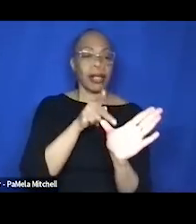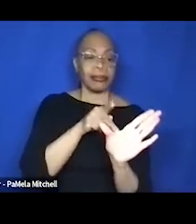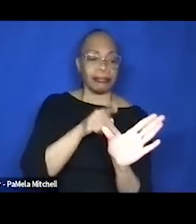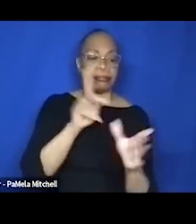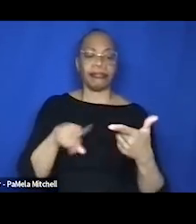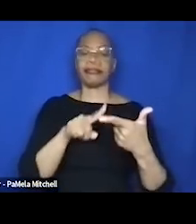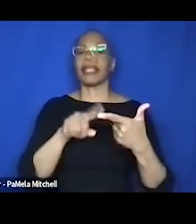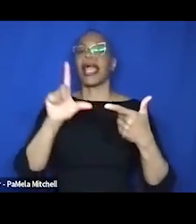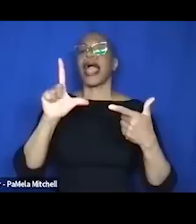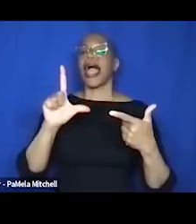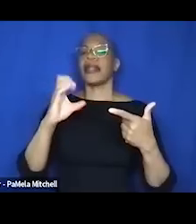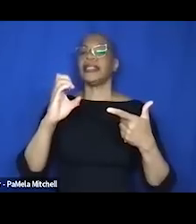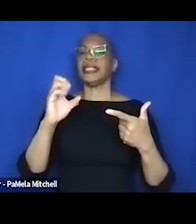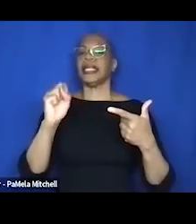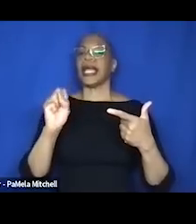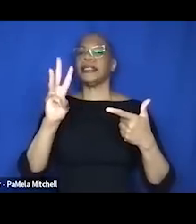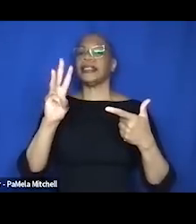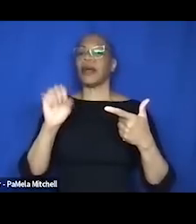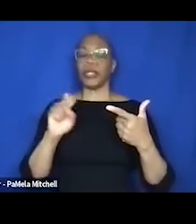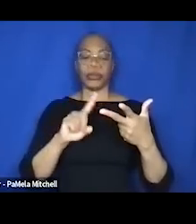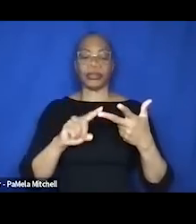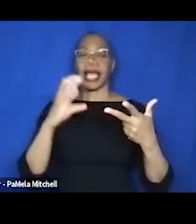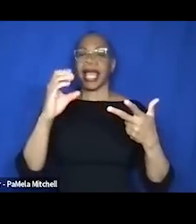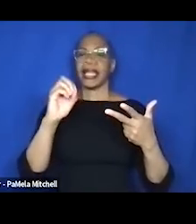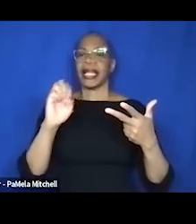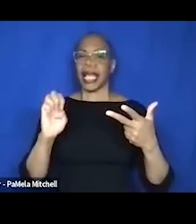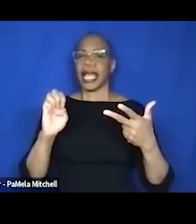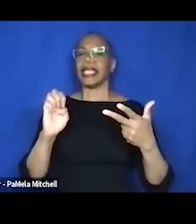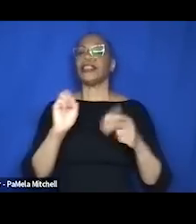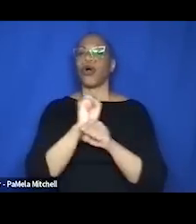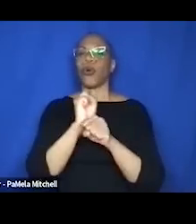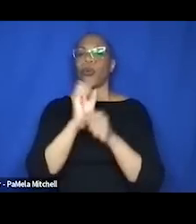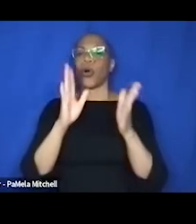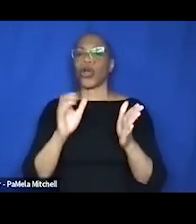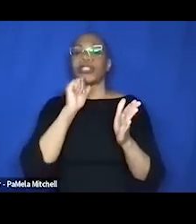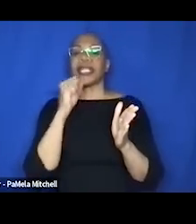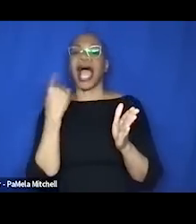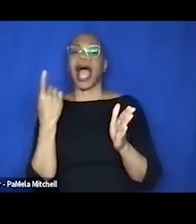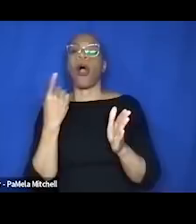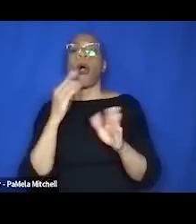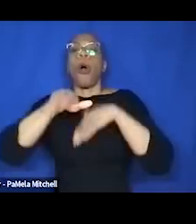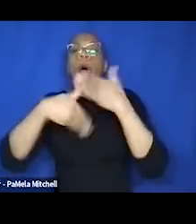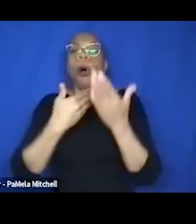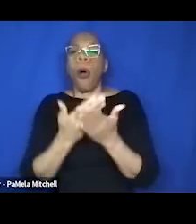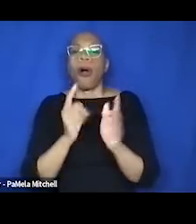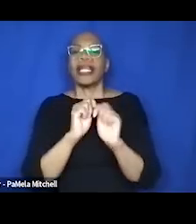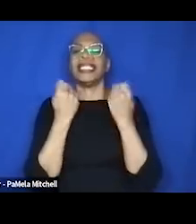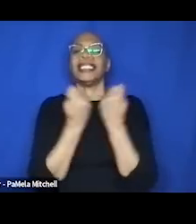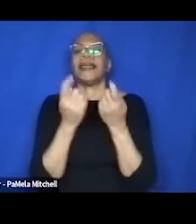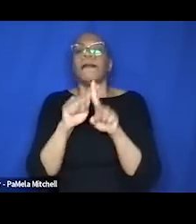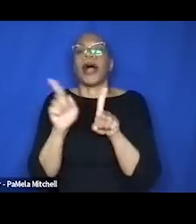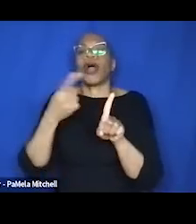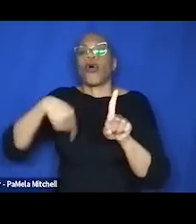LCSWs, and the caseworkers. Not all of them are built on a team. We have separate teams for them on separate